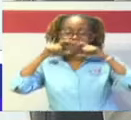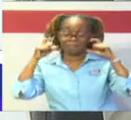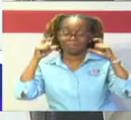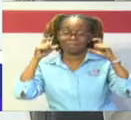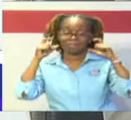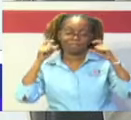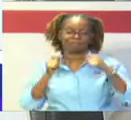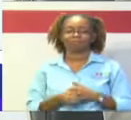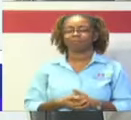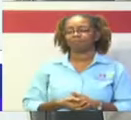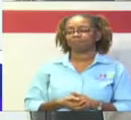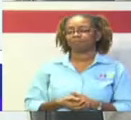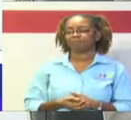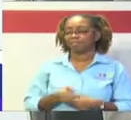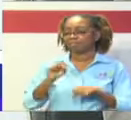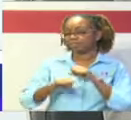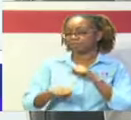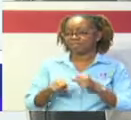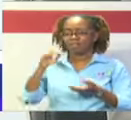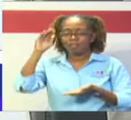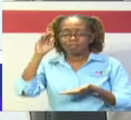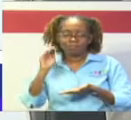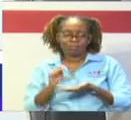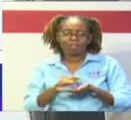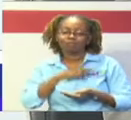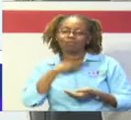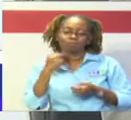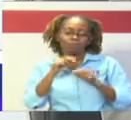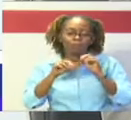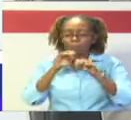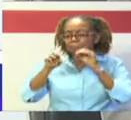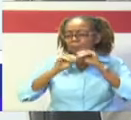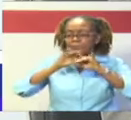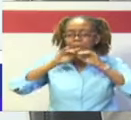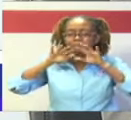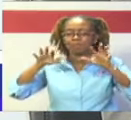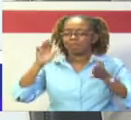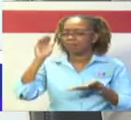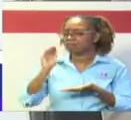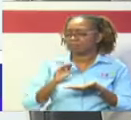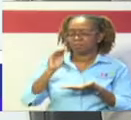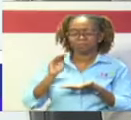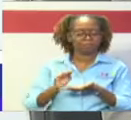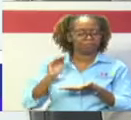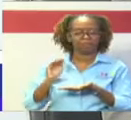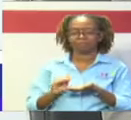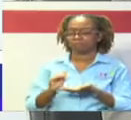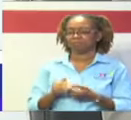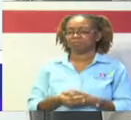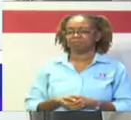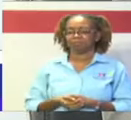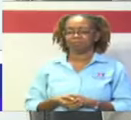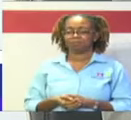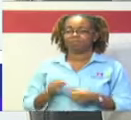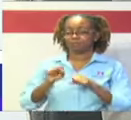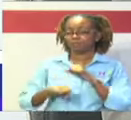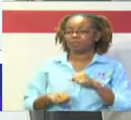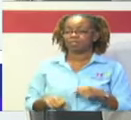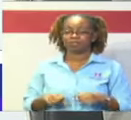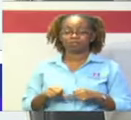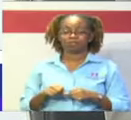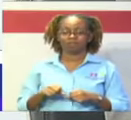droplets being expelled into the air and inhaled by other individuals. So these are the things that we really do rely on to reduce the